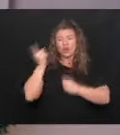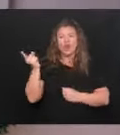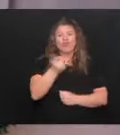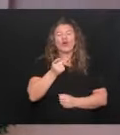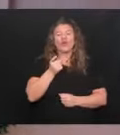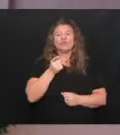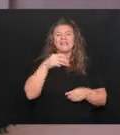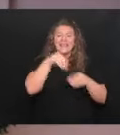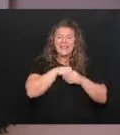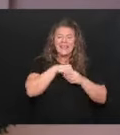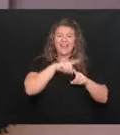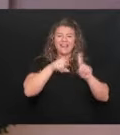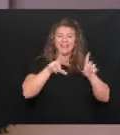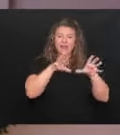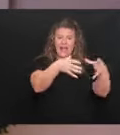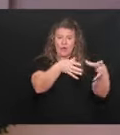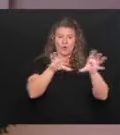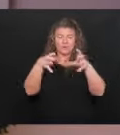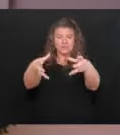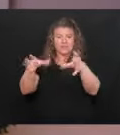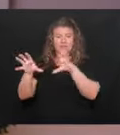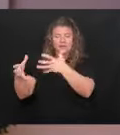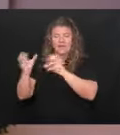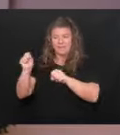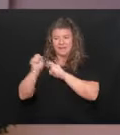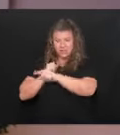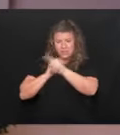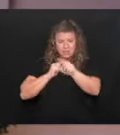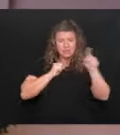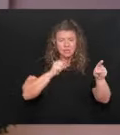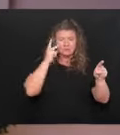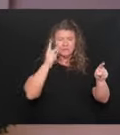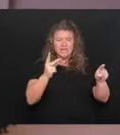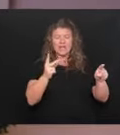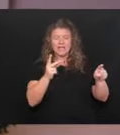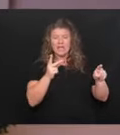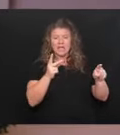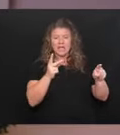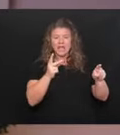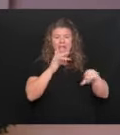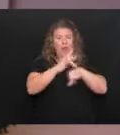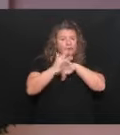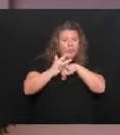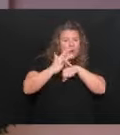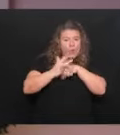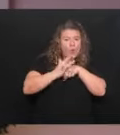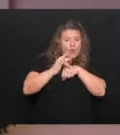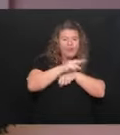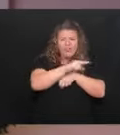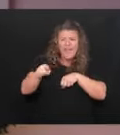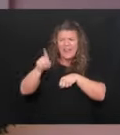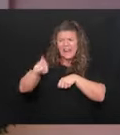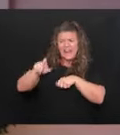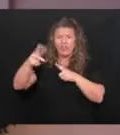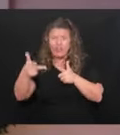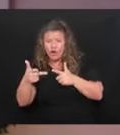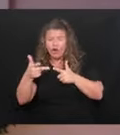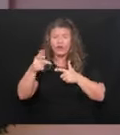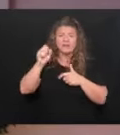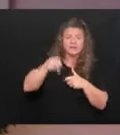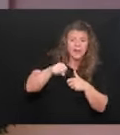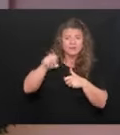the category the governor outlined to potentially be eligible for a third vaccine, of